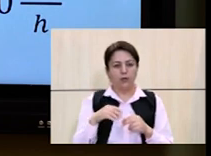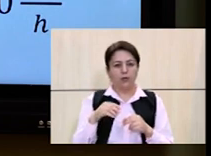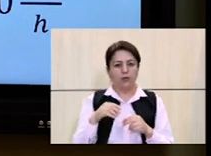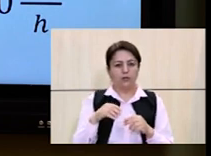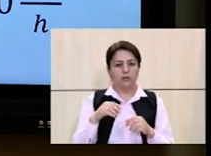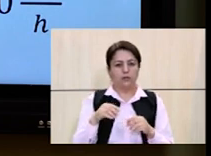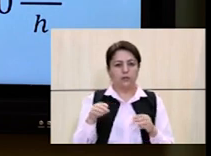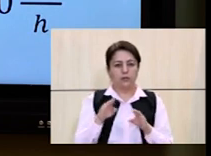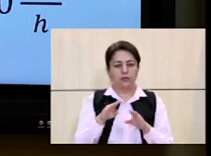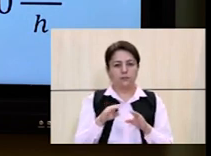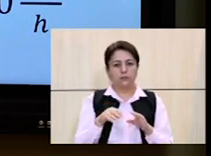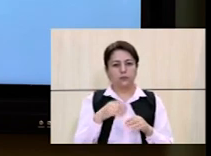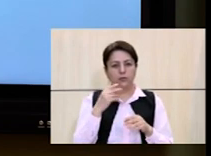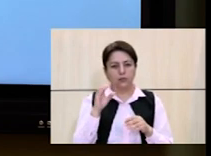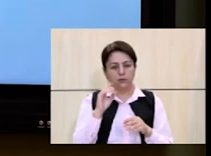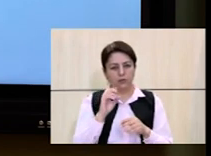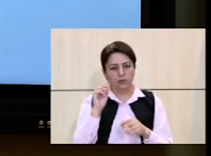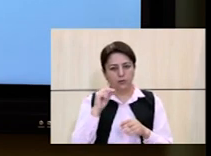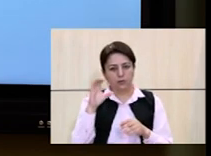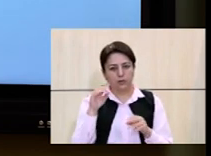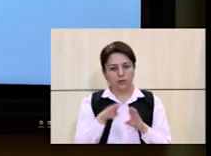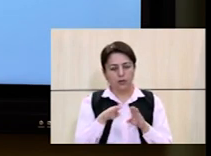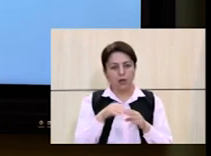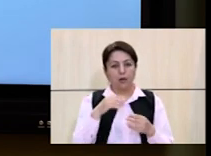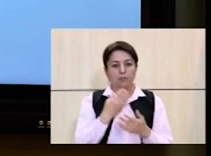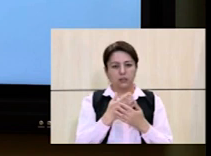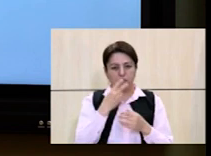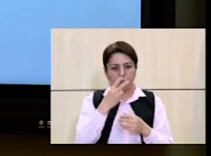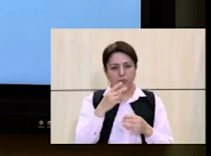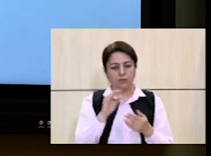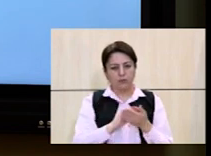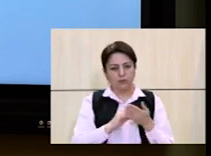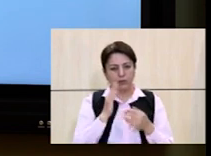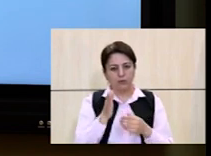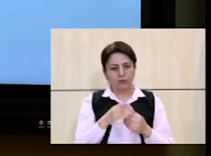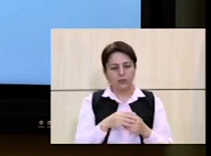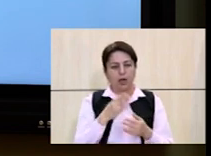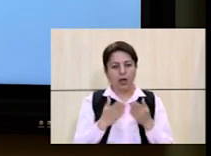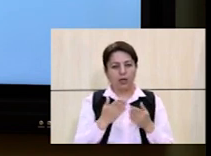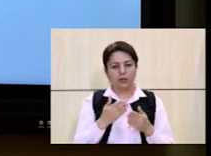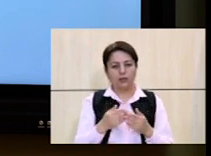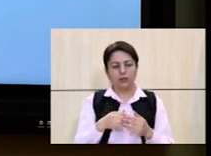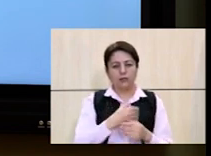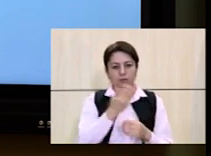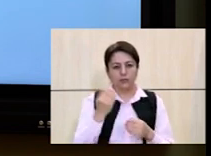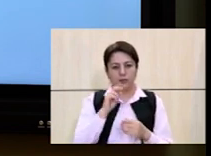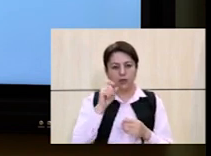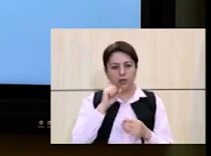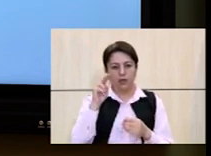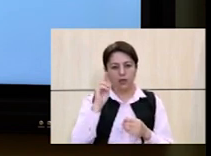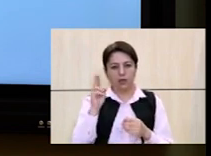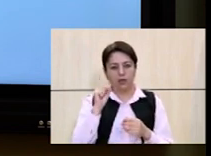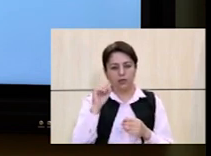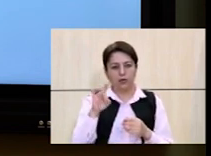teng. Masala shartidan foydalanib, berilganlarni yozib olamiz. Agar biz xalqaro birliklar sistemasiga